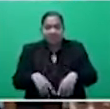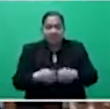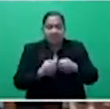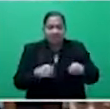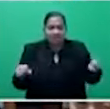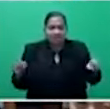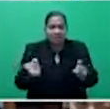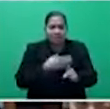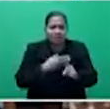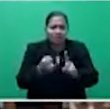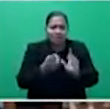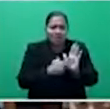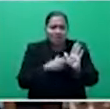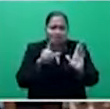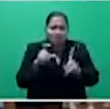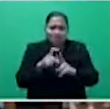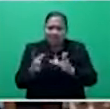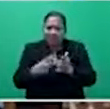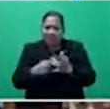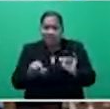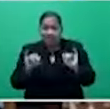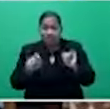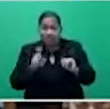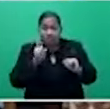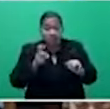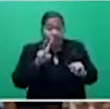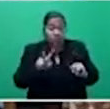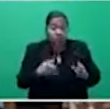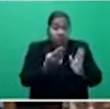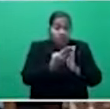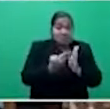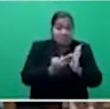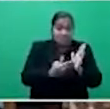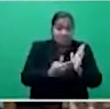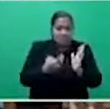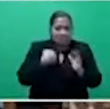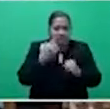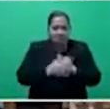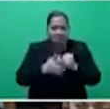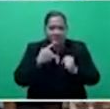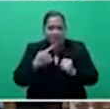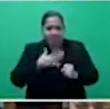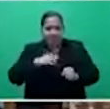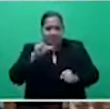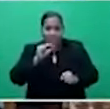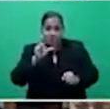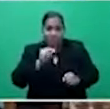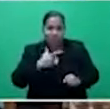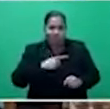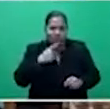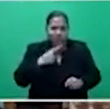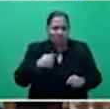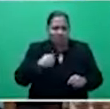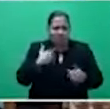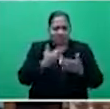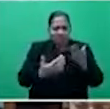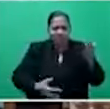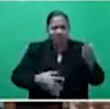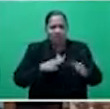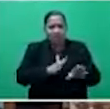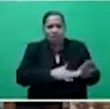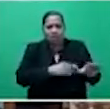and other issues. Mr. Speaker, sir, if you look at the budget, I did not say it in my speech because they would have said I'm giving a long speech. Could have been a 4-hour speech